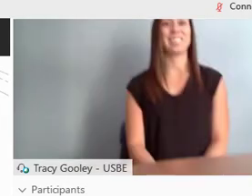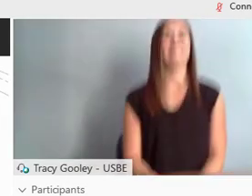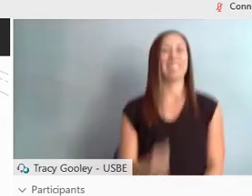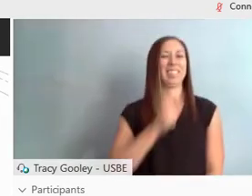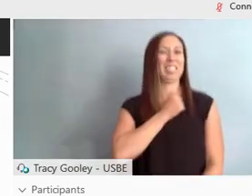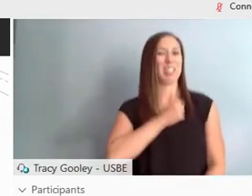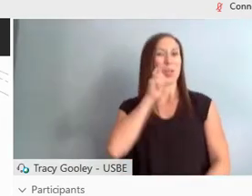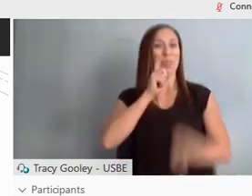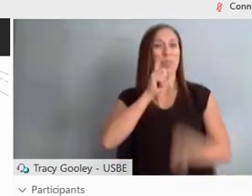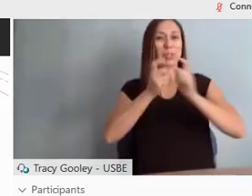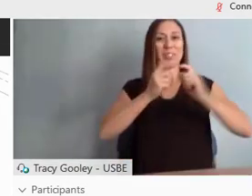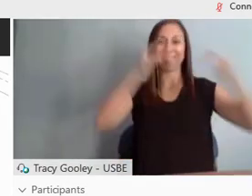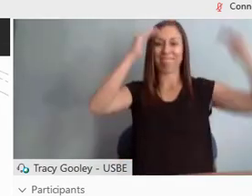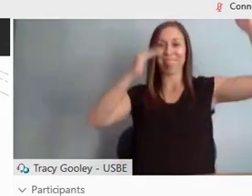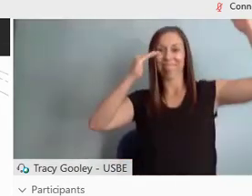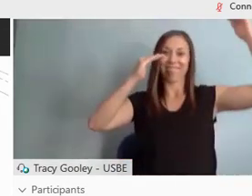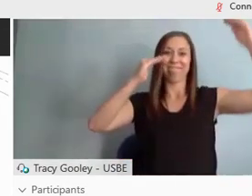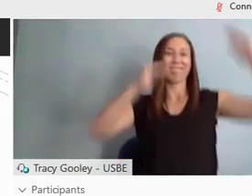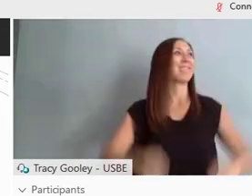Oh,